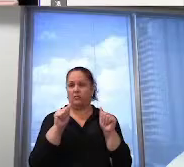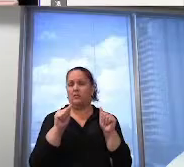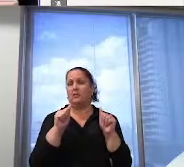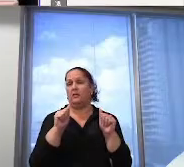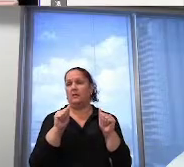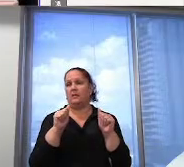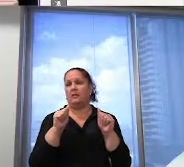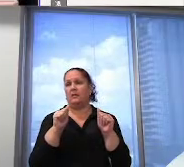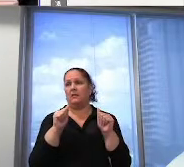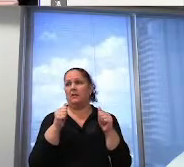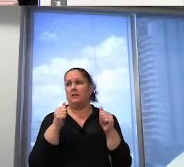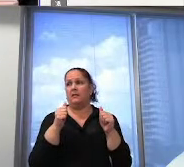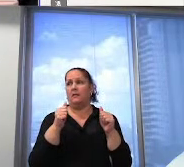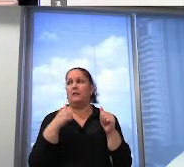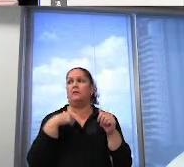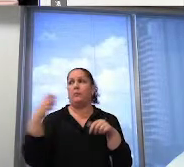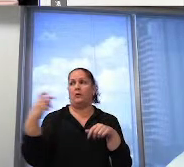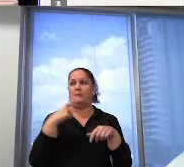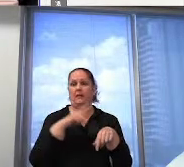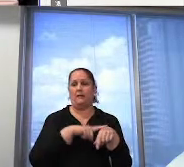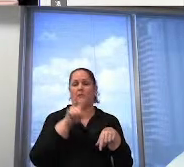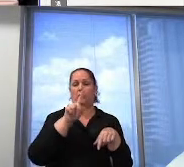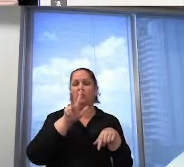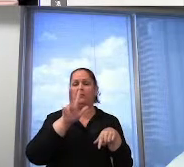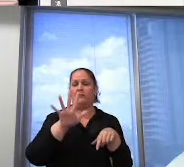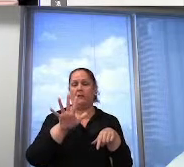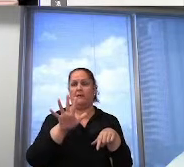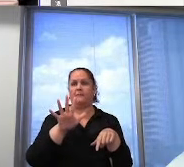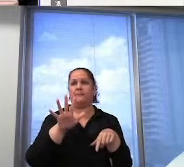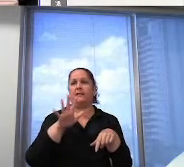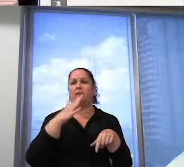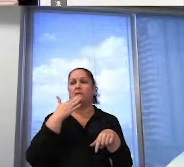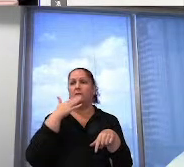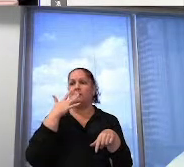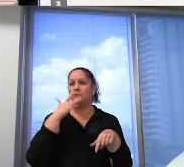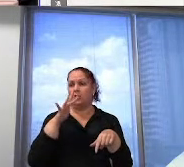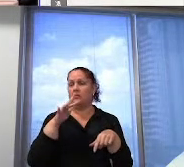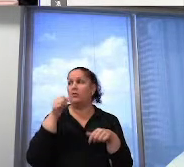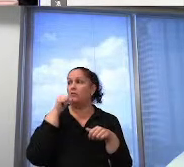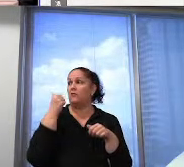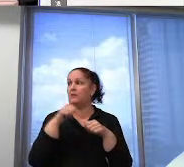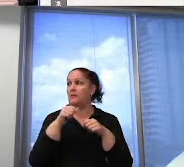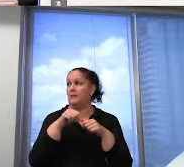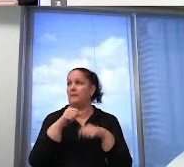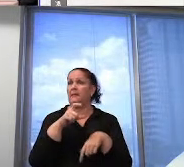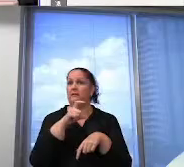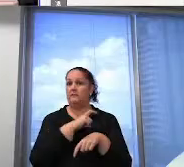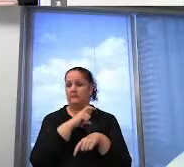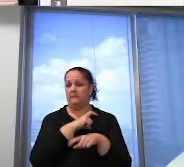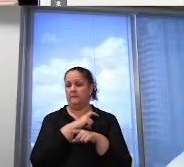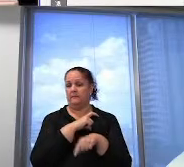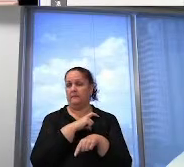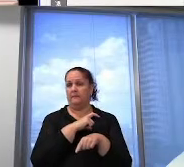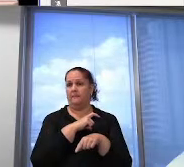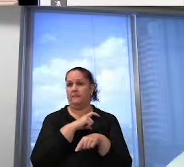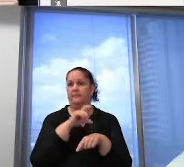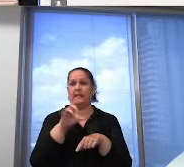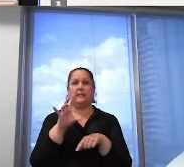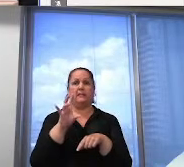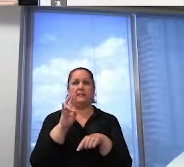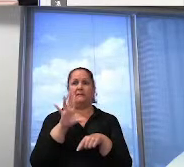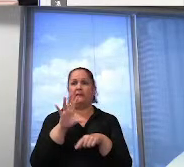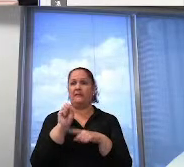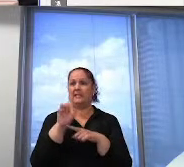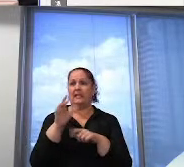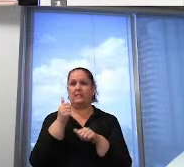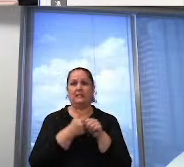going to try, not going to try, we're going to come back at 1:35. Good luck. Remember, security is like